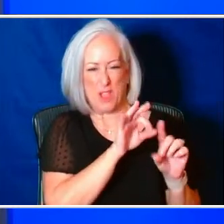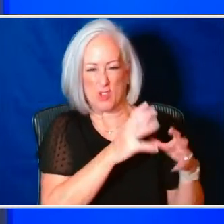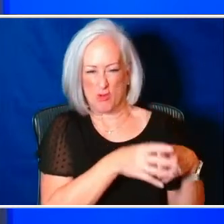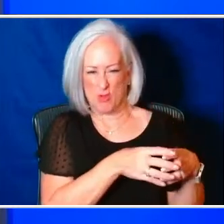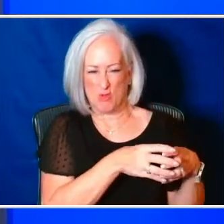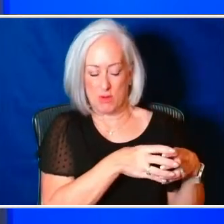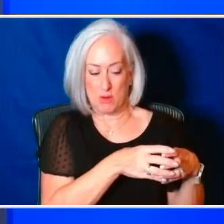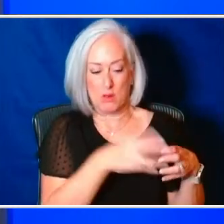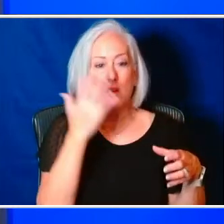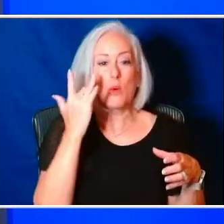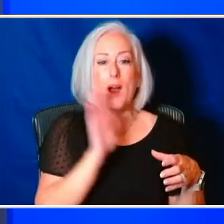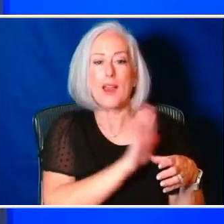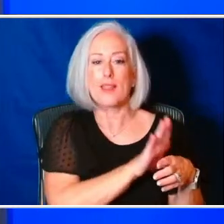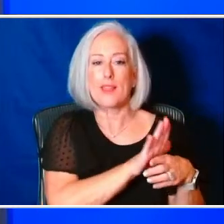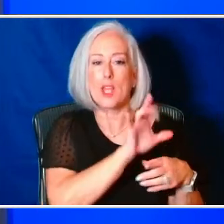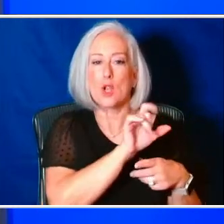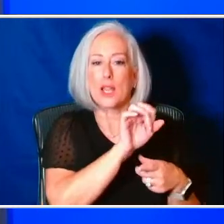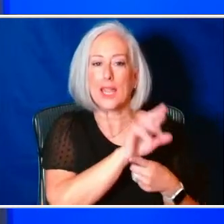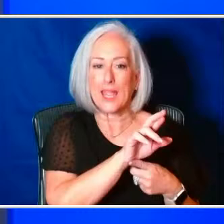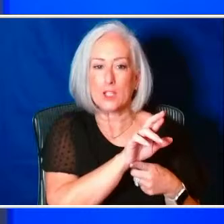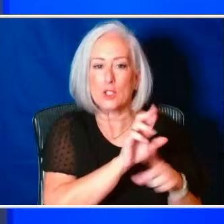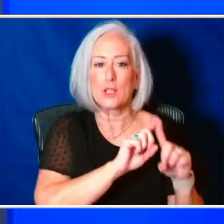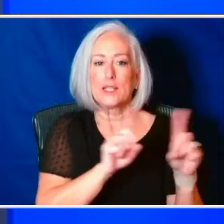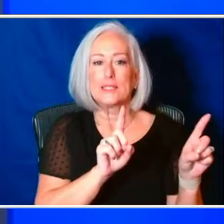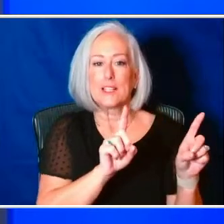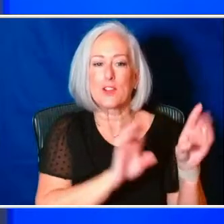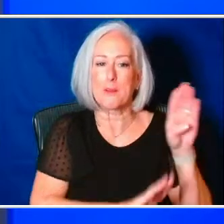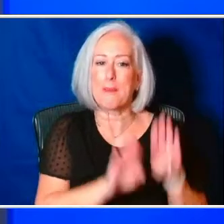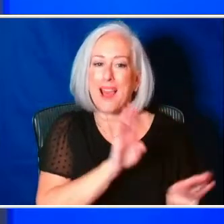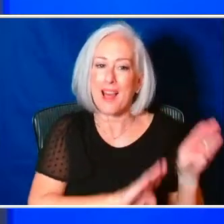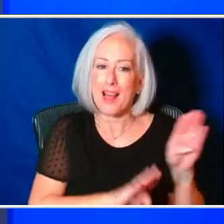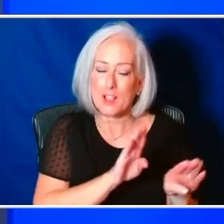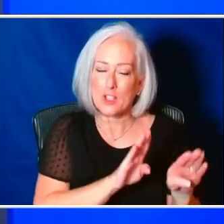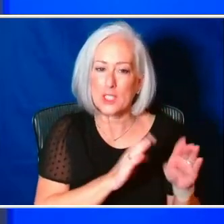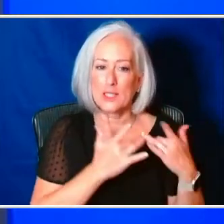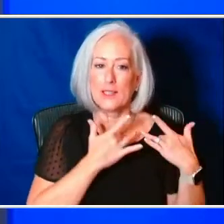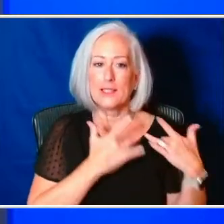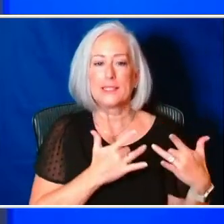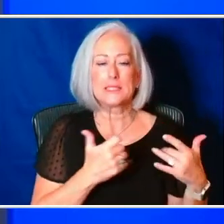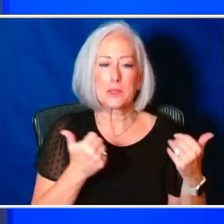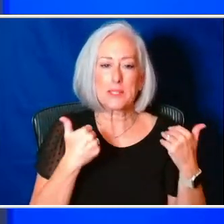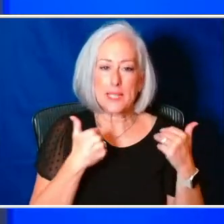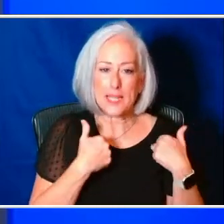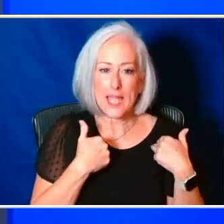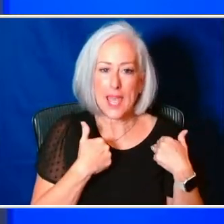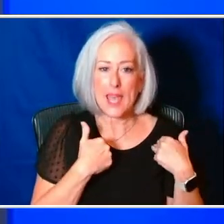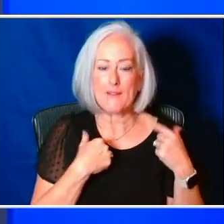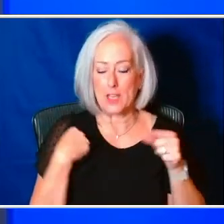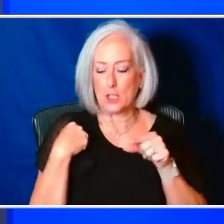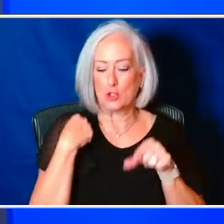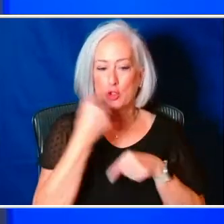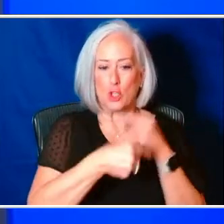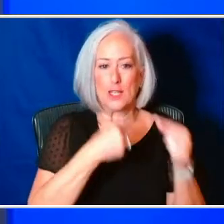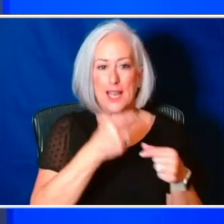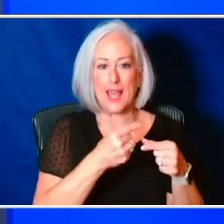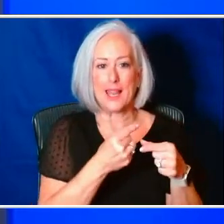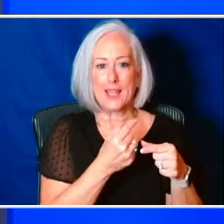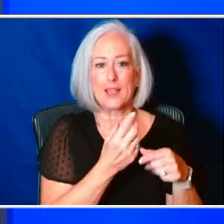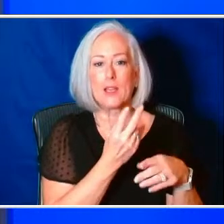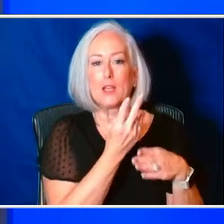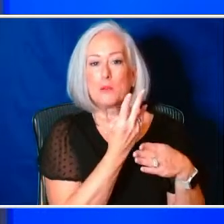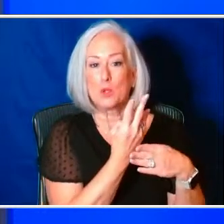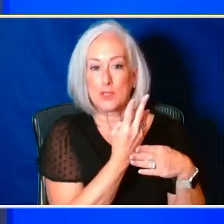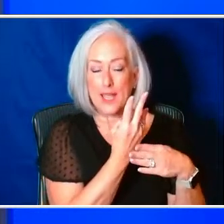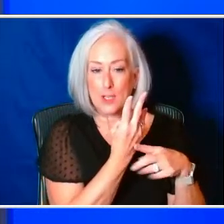cancer has a different biology. They usually have this, what we call a genetic mutation. They're only dependent on